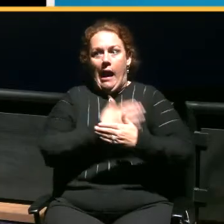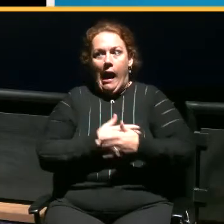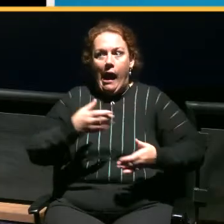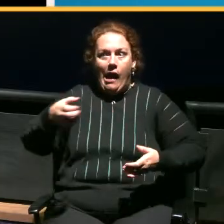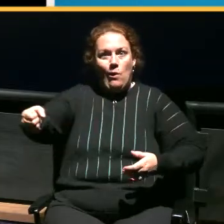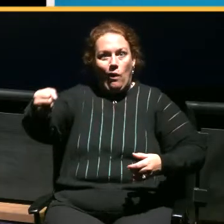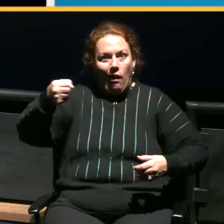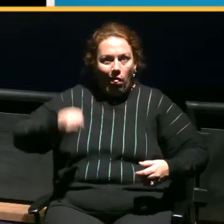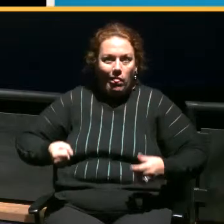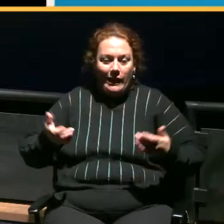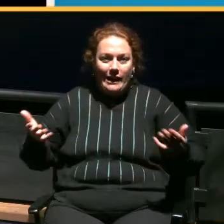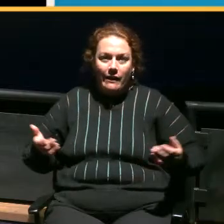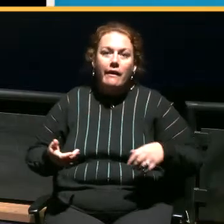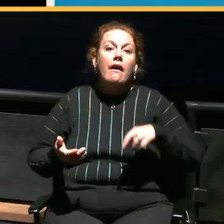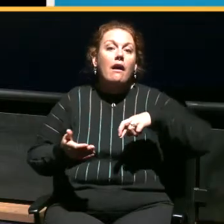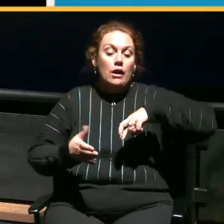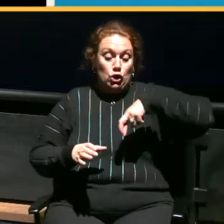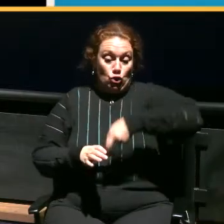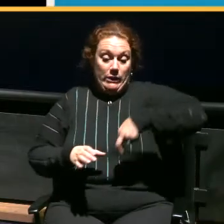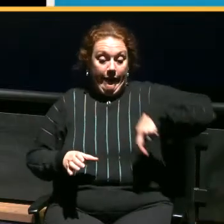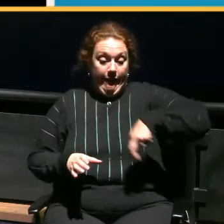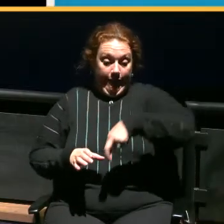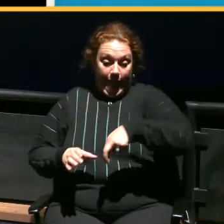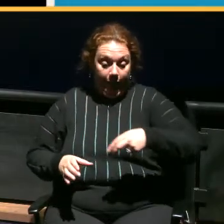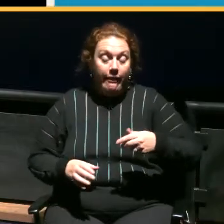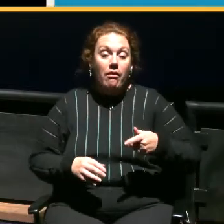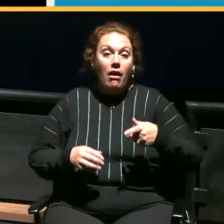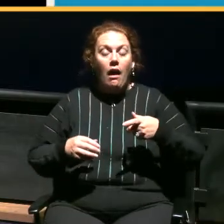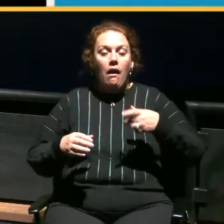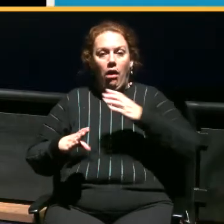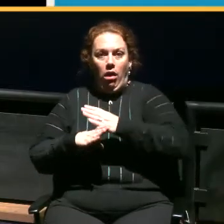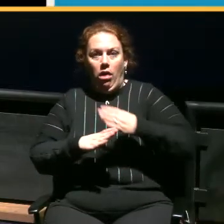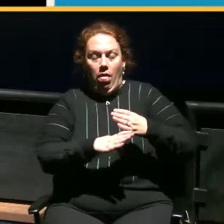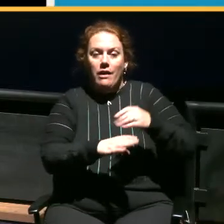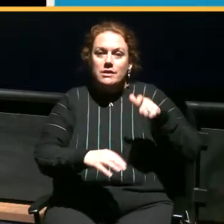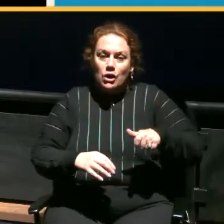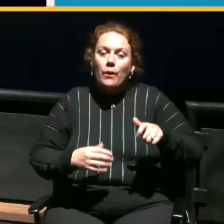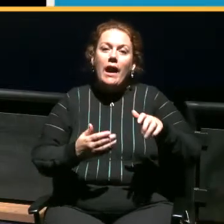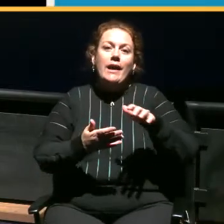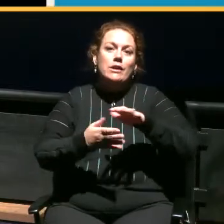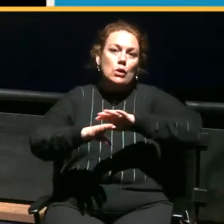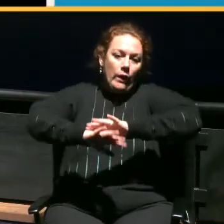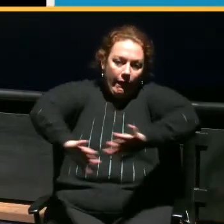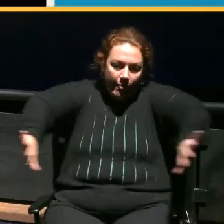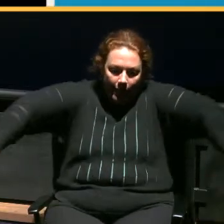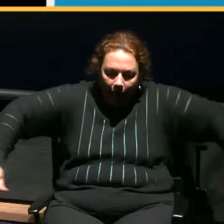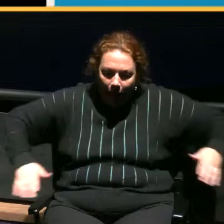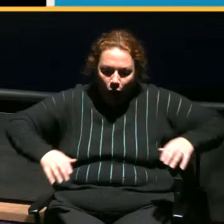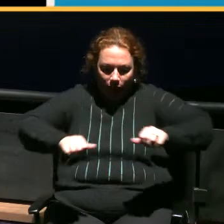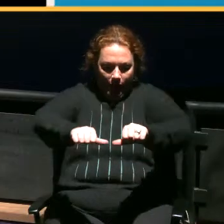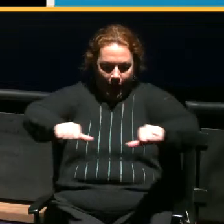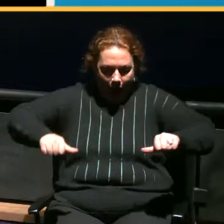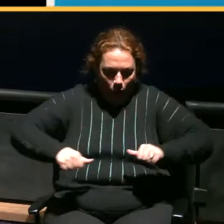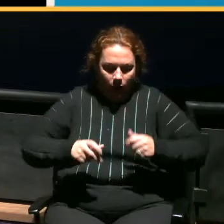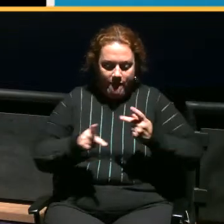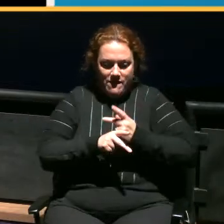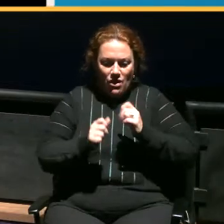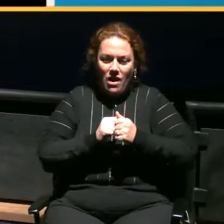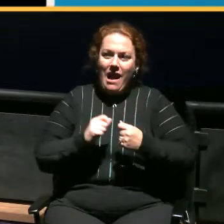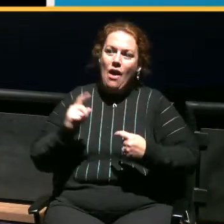here. The handrail was in the way of a few of these screws. So we had to clear the area here and then figure out a way to get